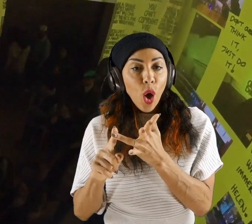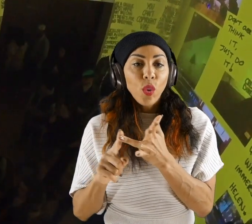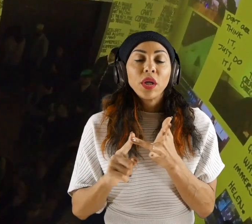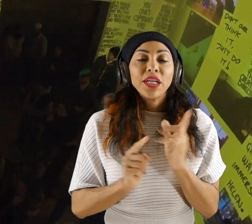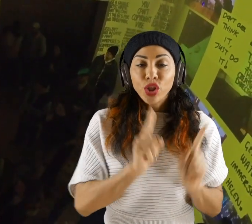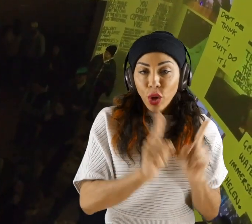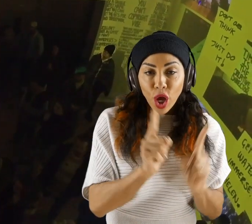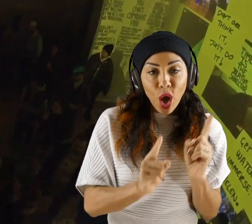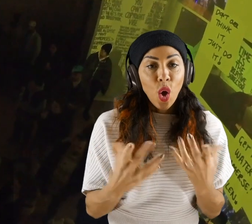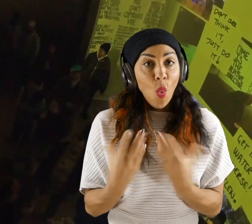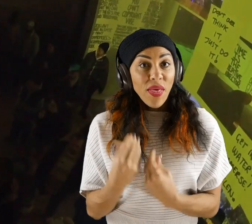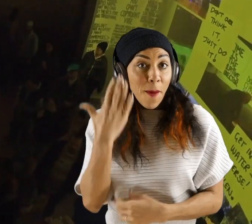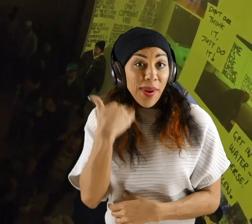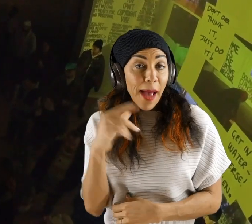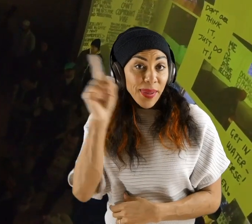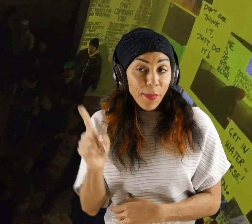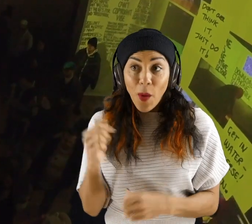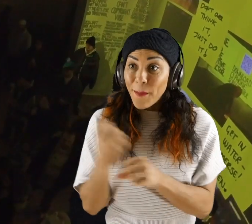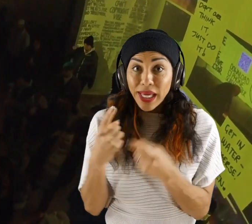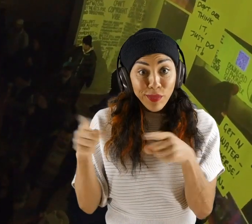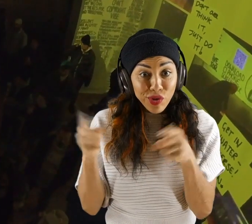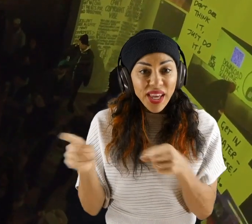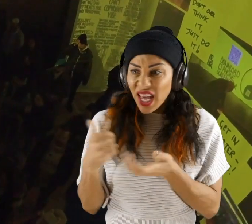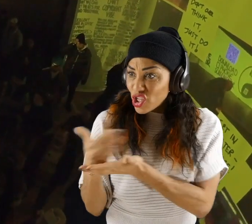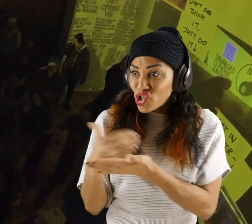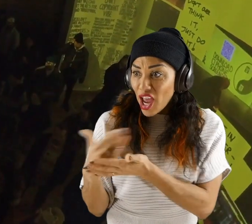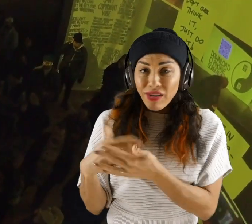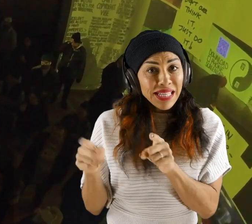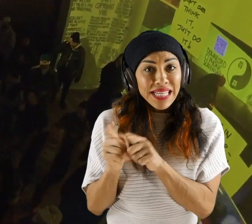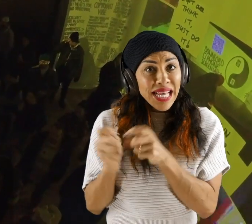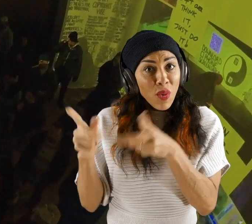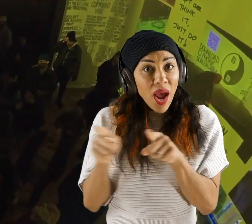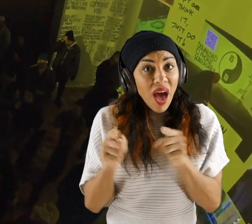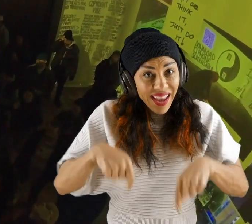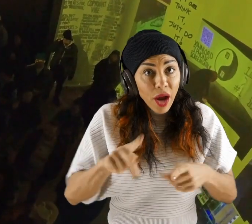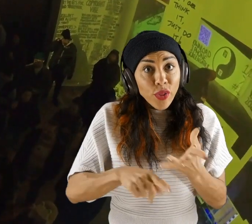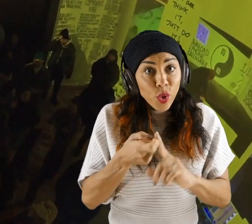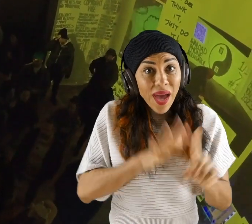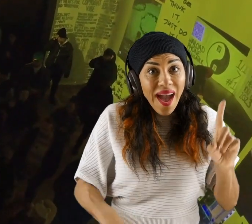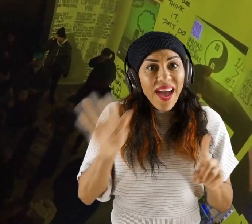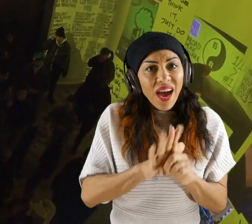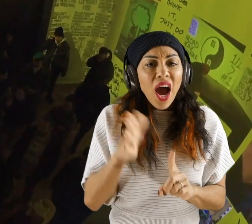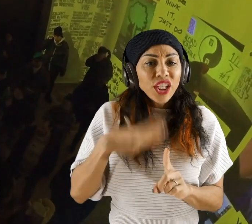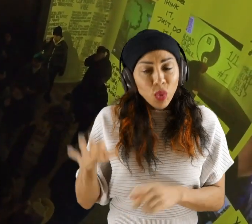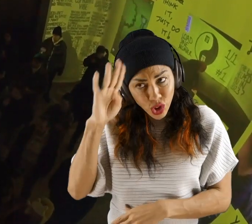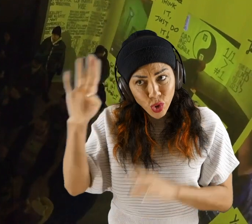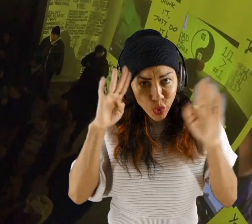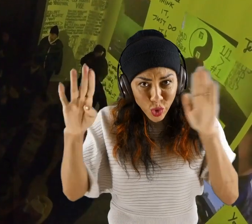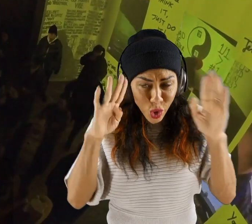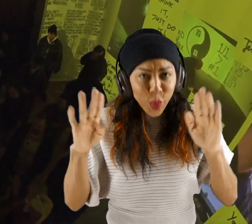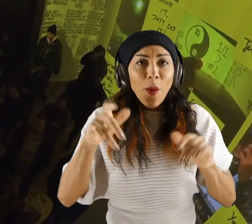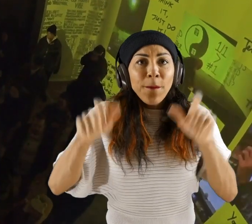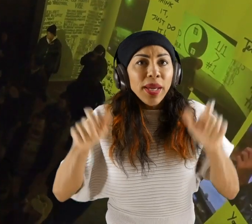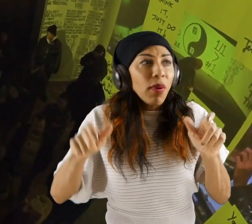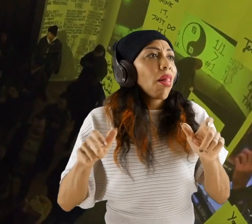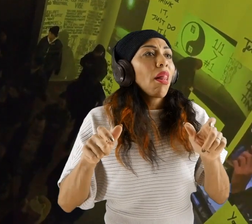making music and sharing stuff in the same way that we do here. And I just wanted to like obviously salute people in other places that haven't been able to do